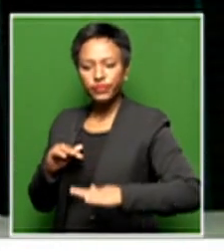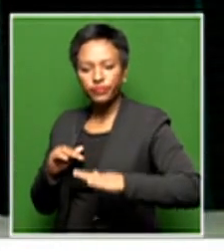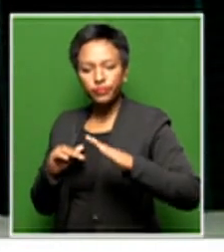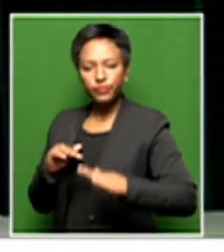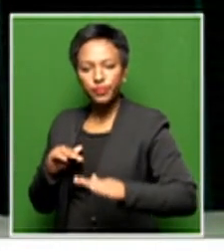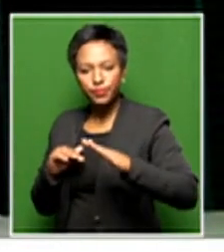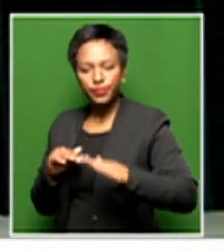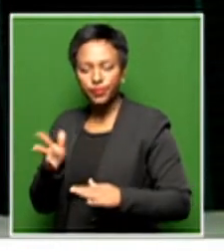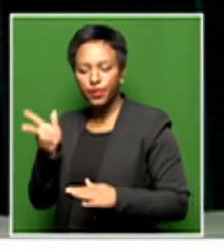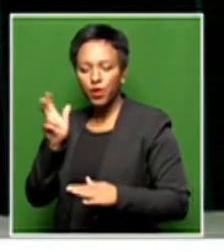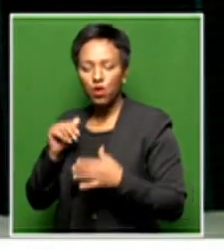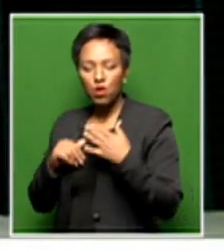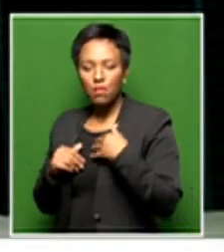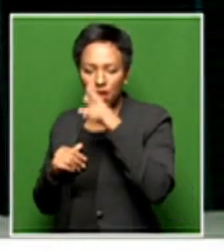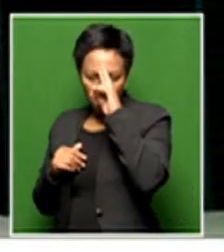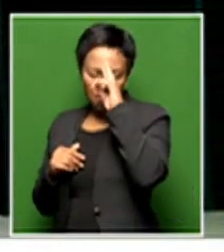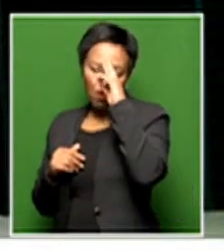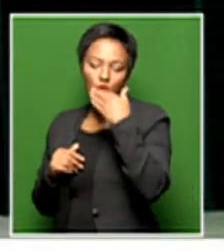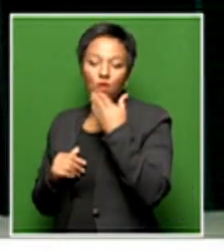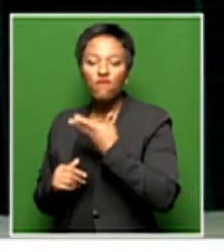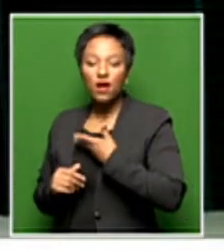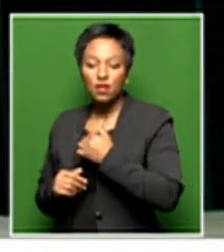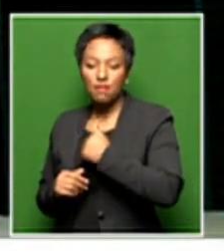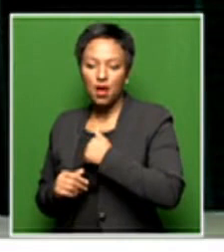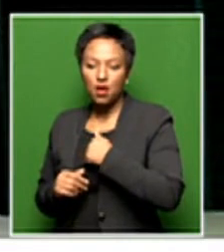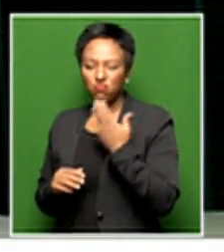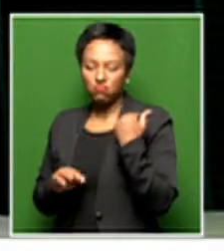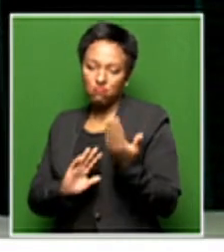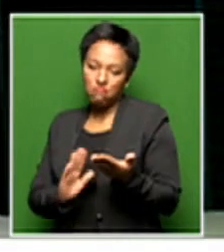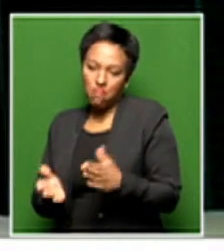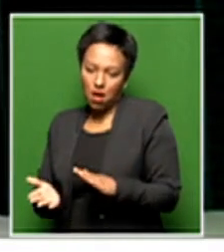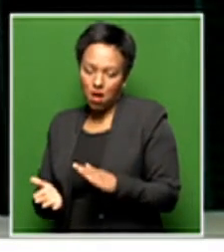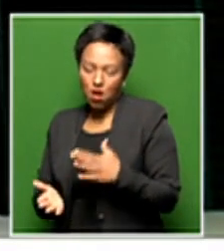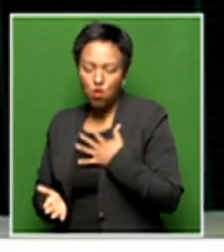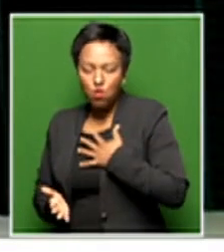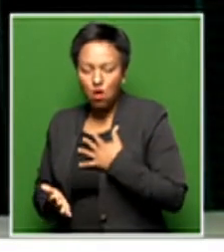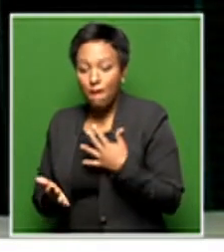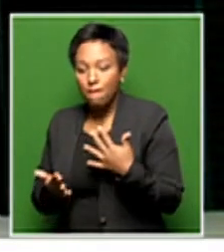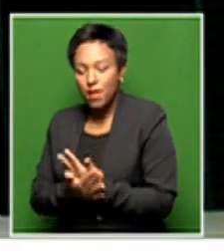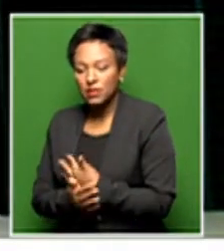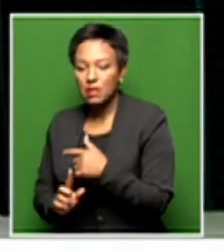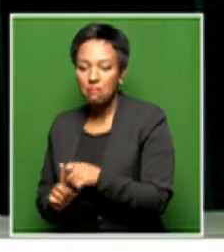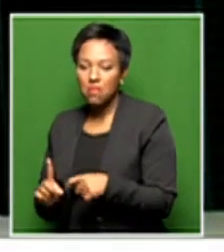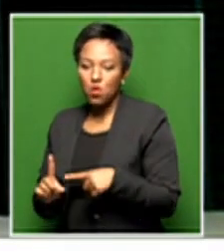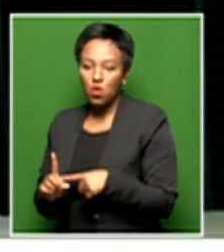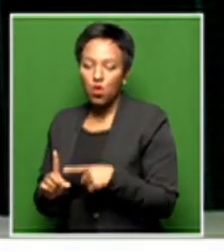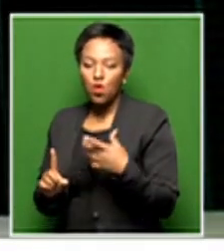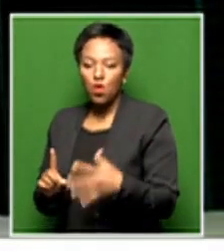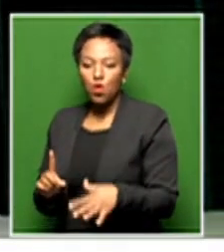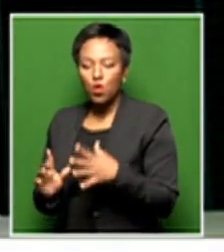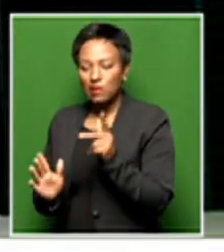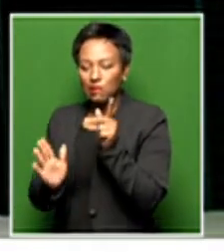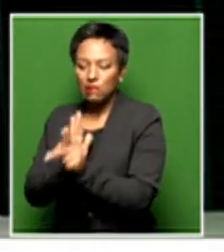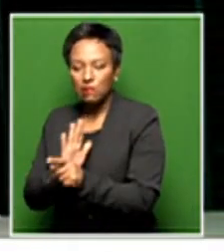mind was that of my late father, and because I miss him so much, and I sang about how he was assassinated, how he